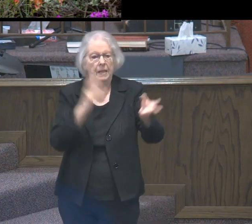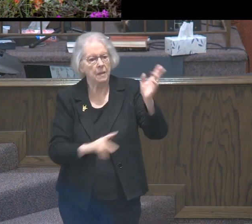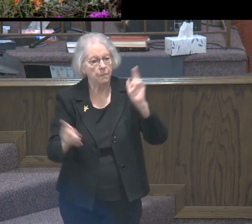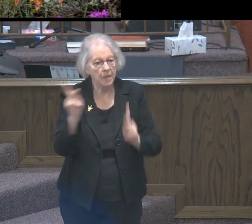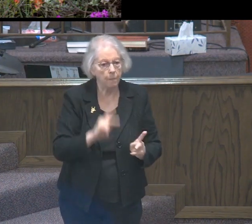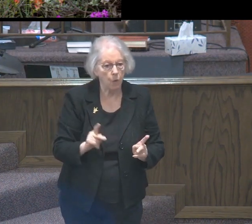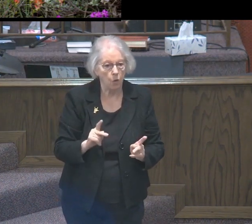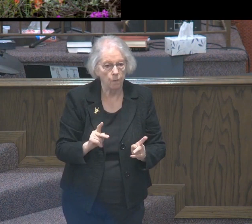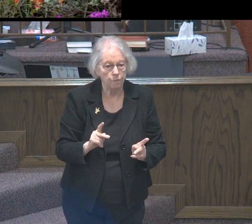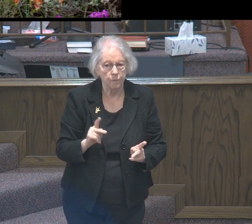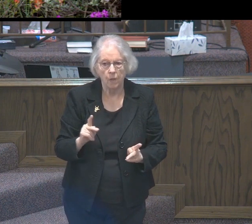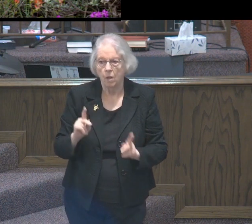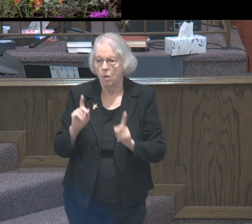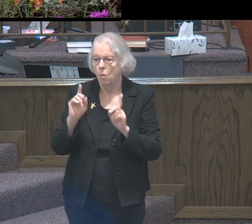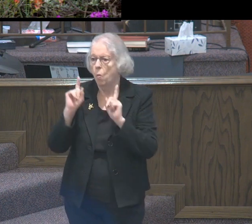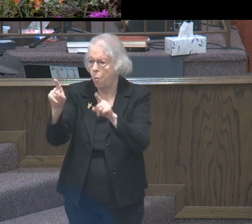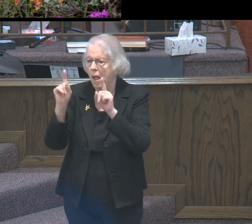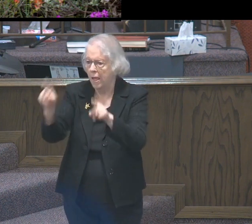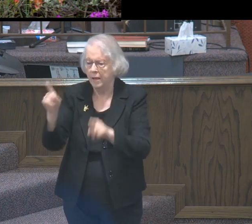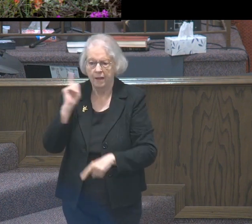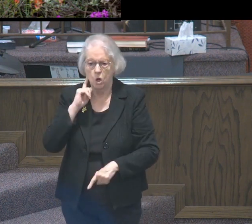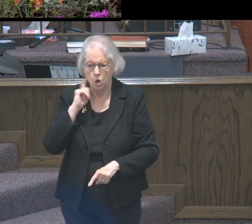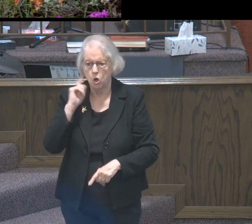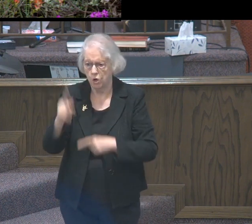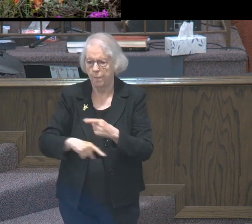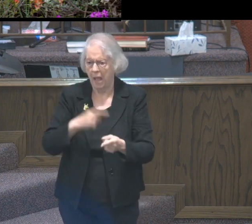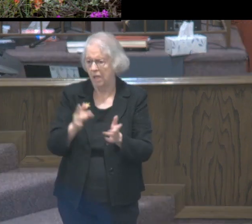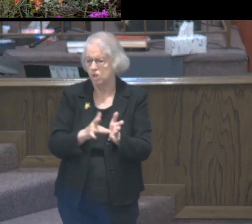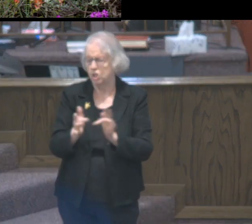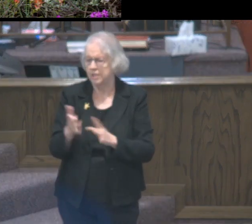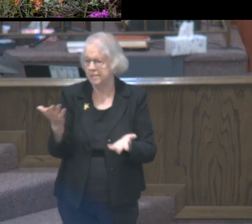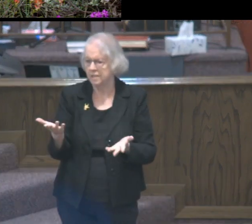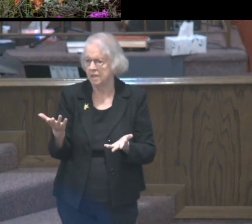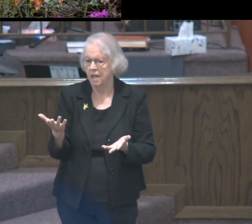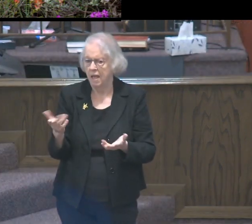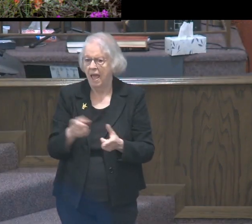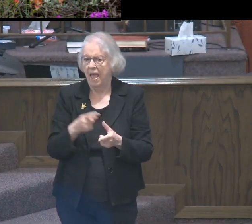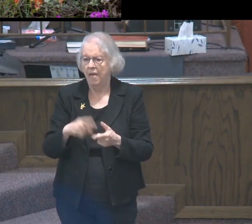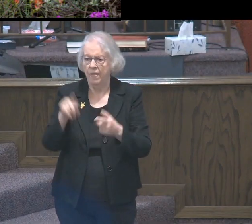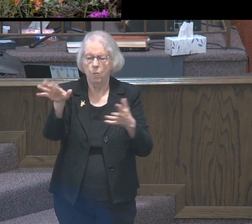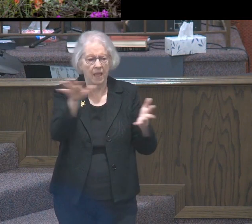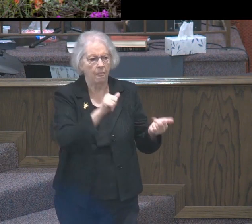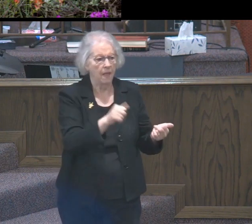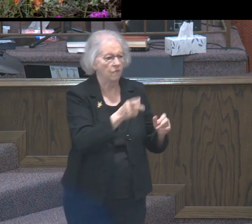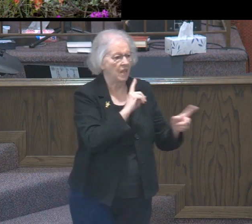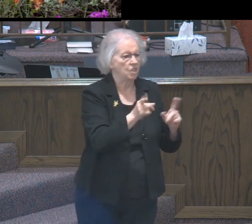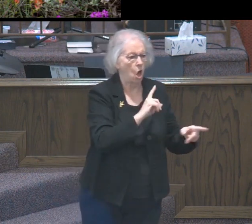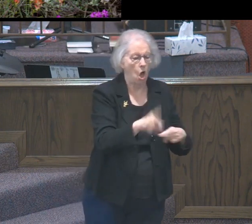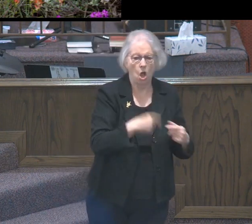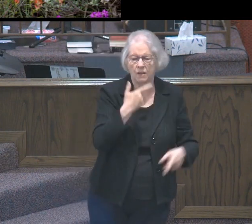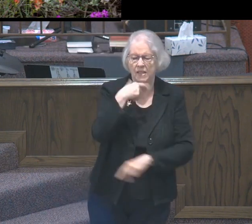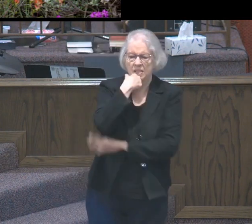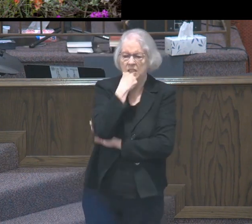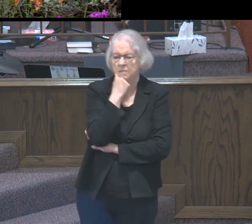Jesus, they probably said something like this: Jesus has very little use for the